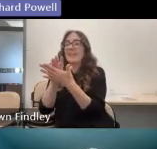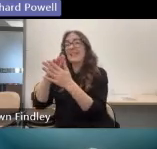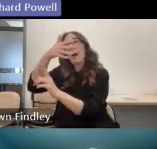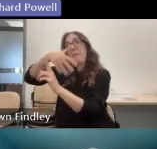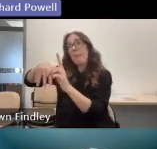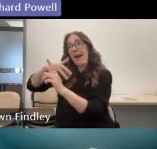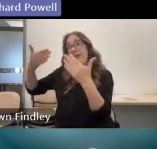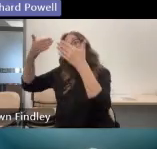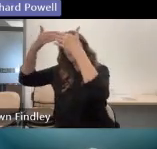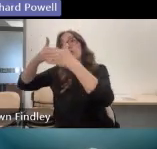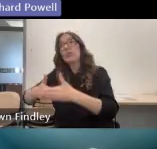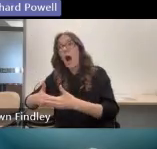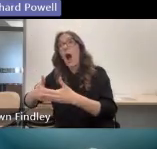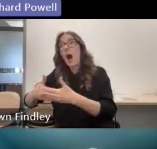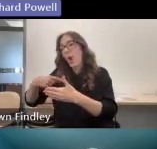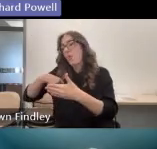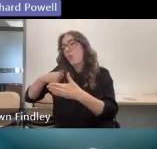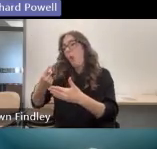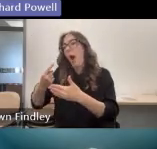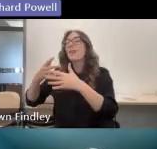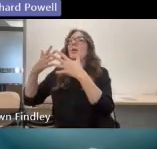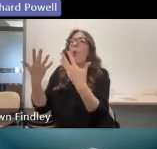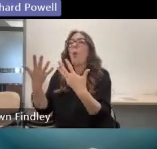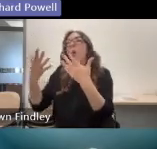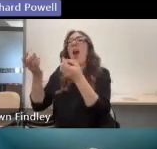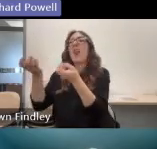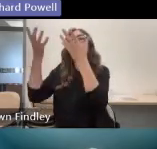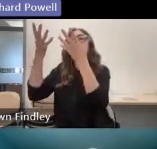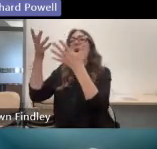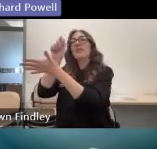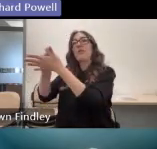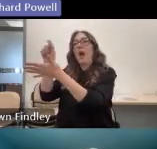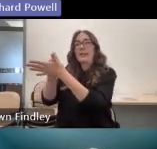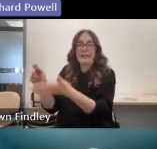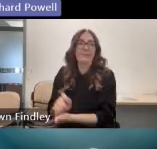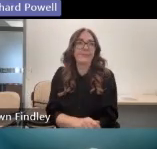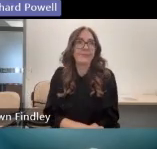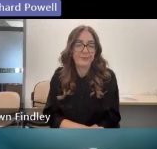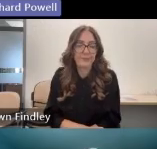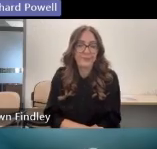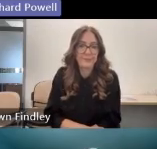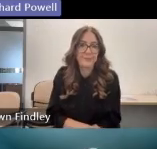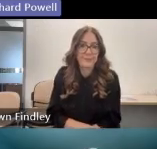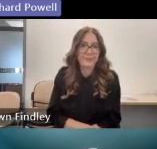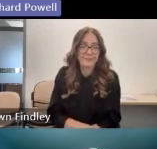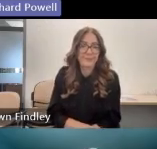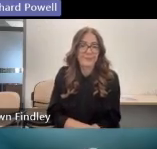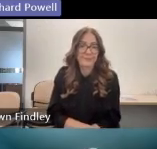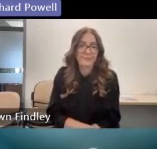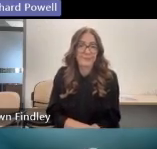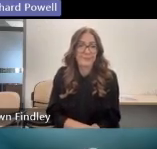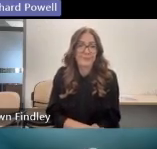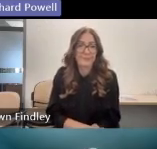you white or light text on a dark background.